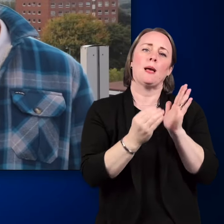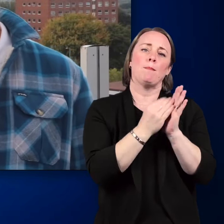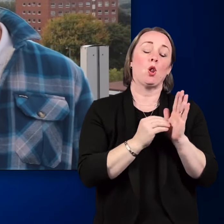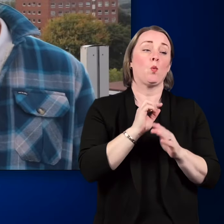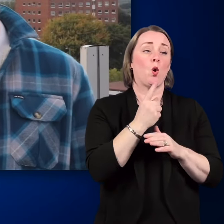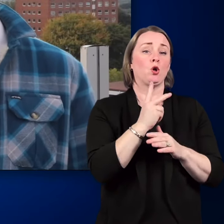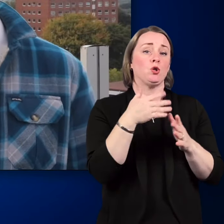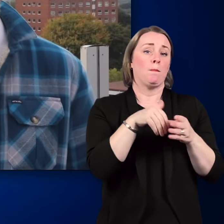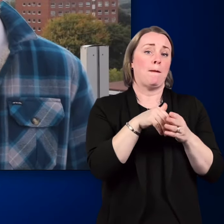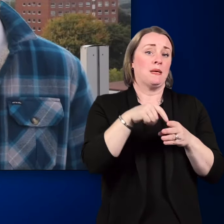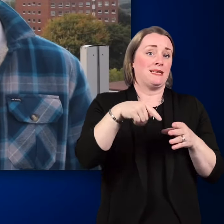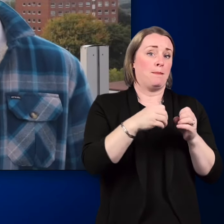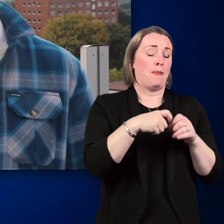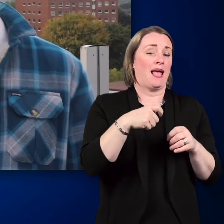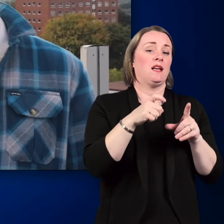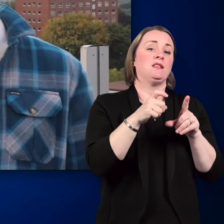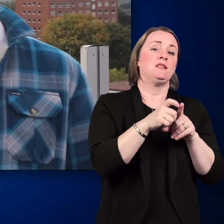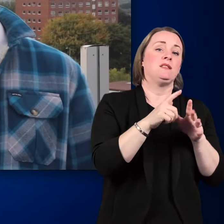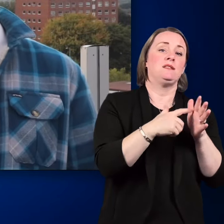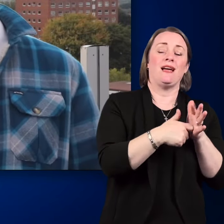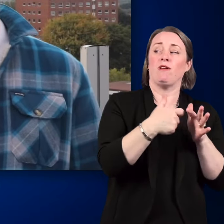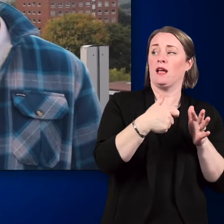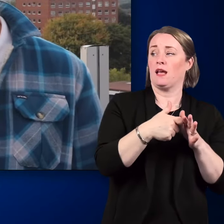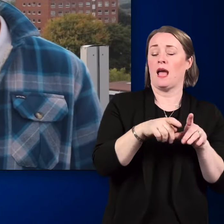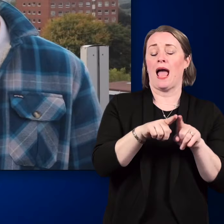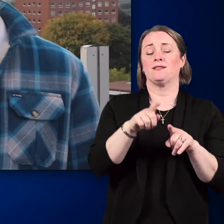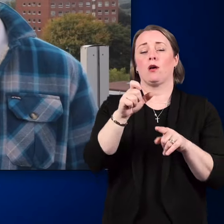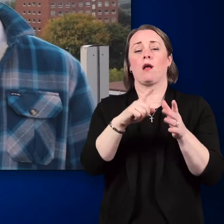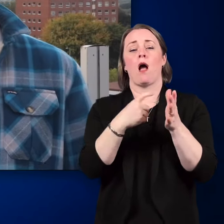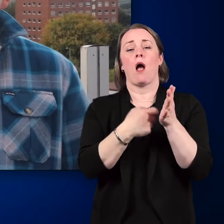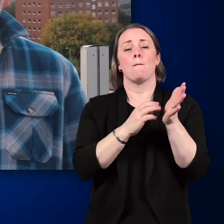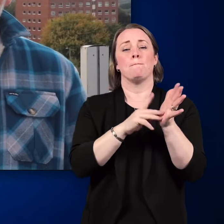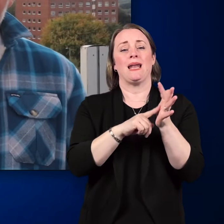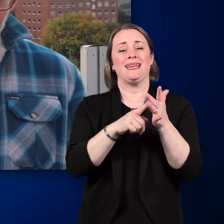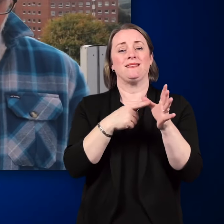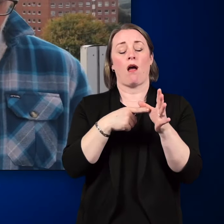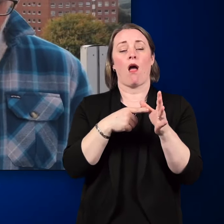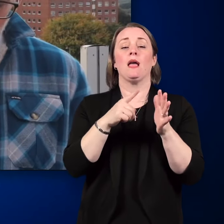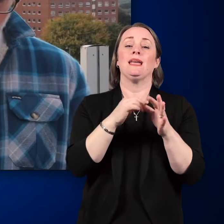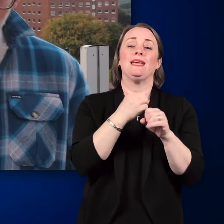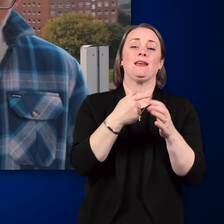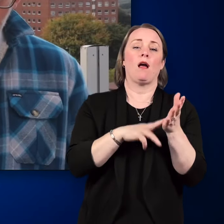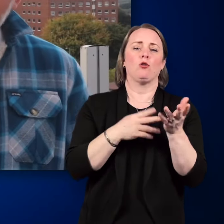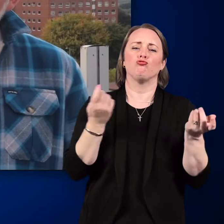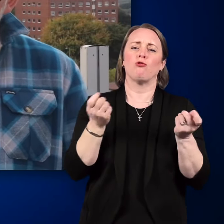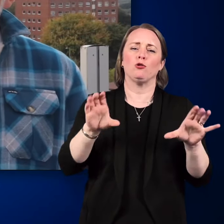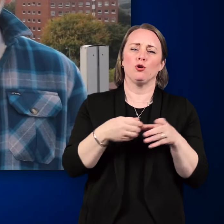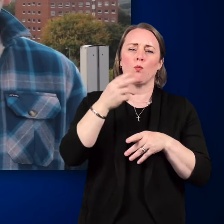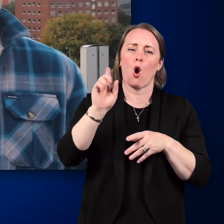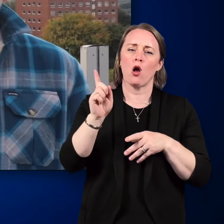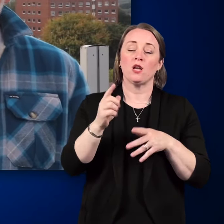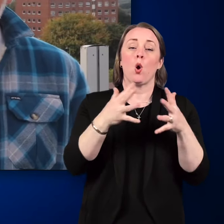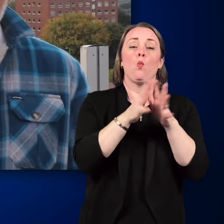members, Derek and Carmelita Egan, and they run the Warwickshire Christian Business Leaders Group. And I